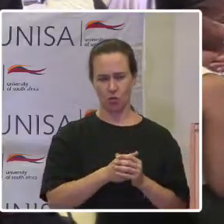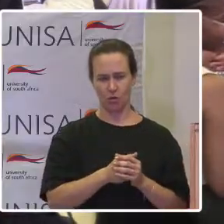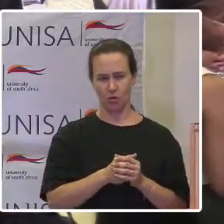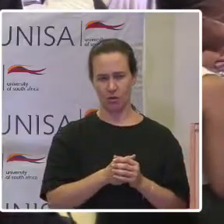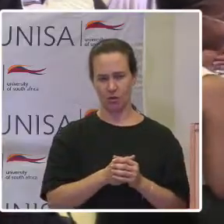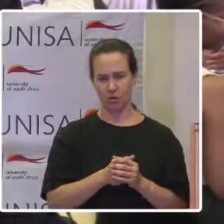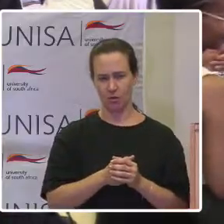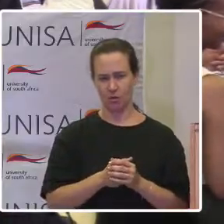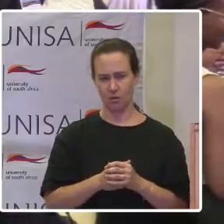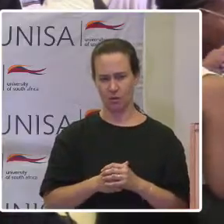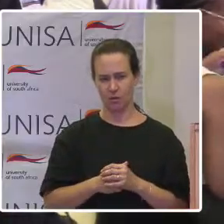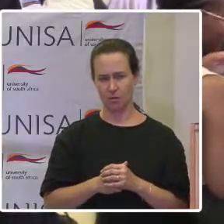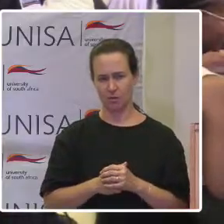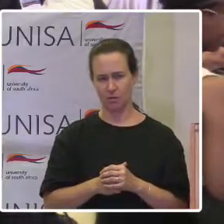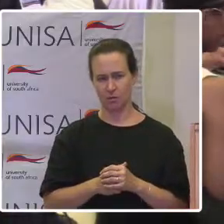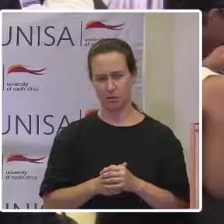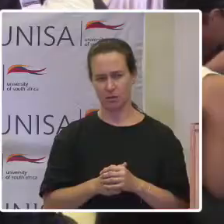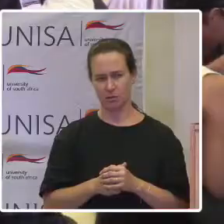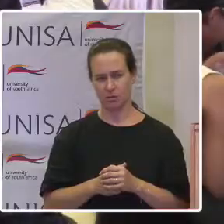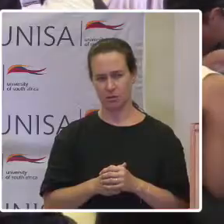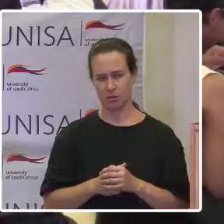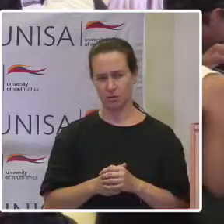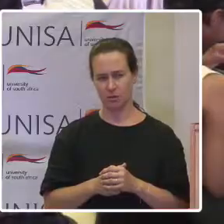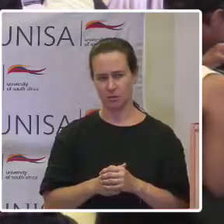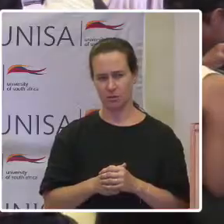spoke about the principles of spaceflight.